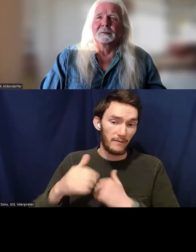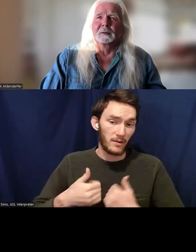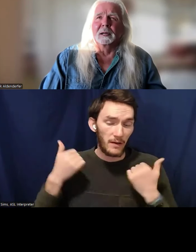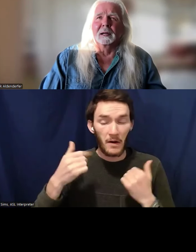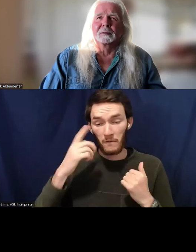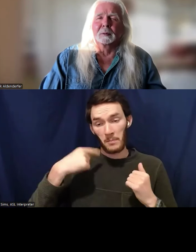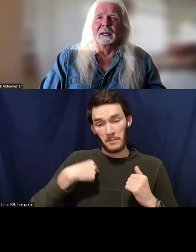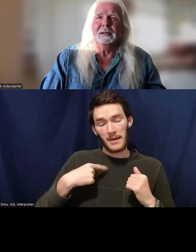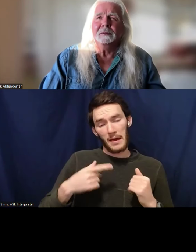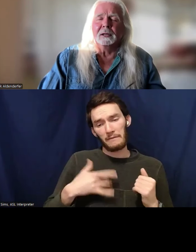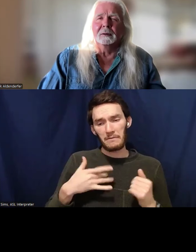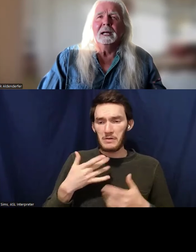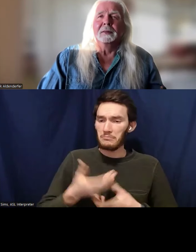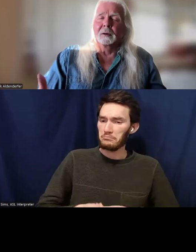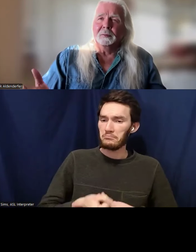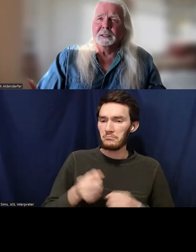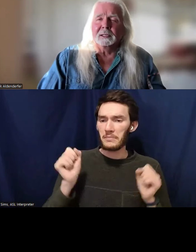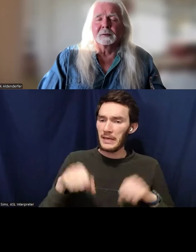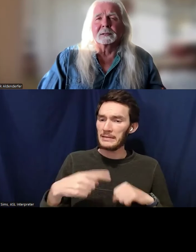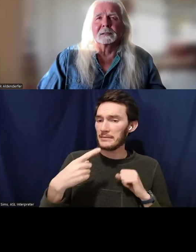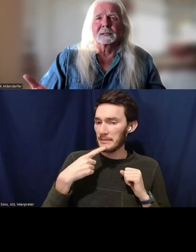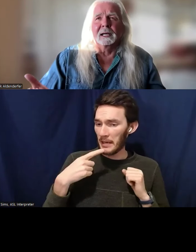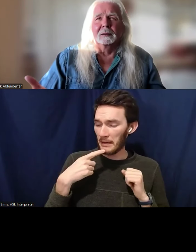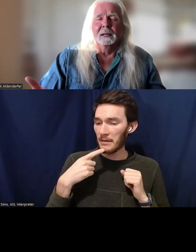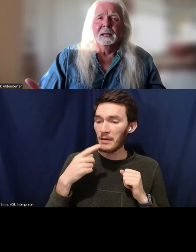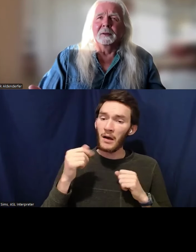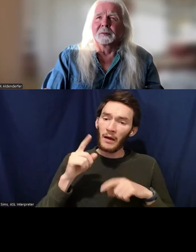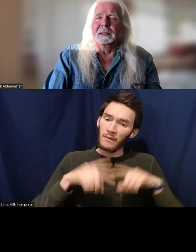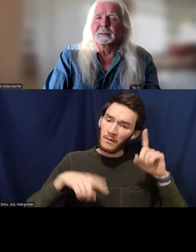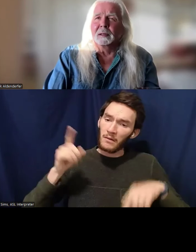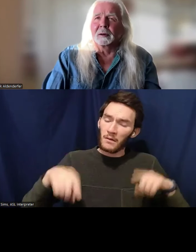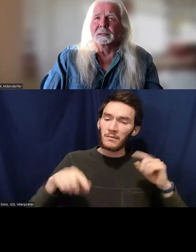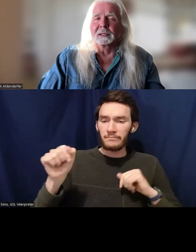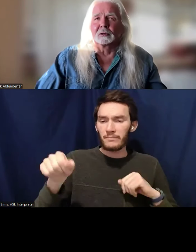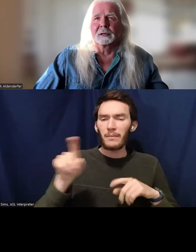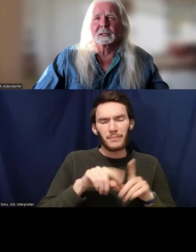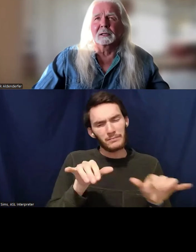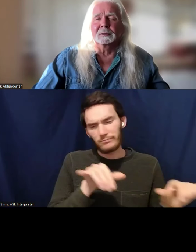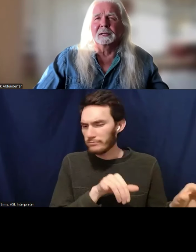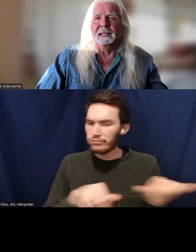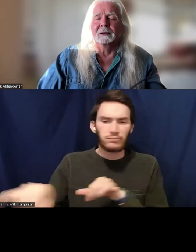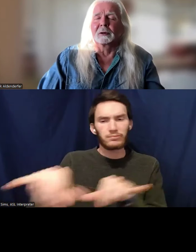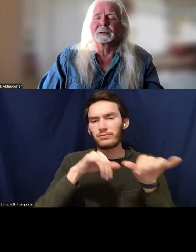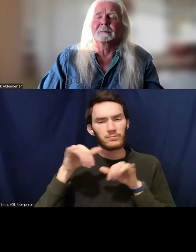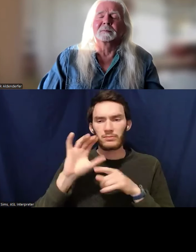me to feel very comfortable that even though there are these differences in scale, there are these similarities that